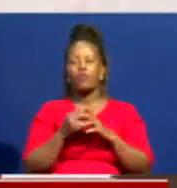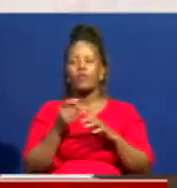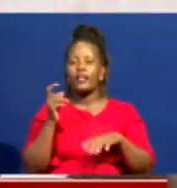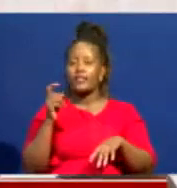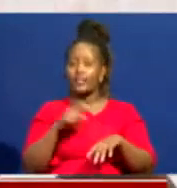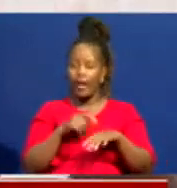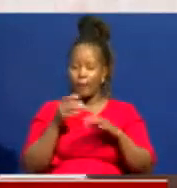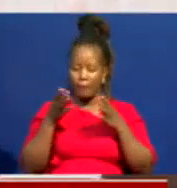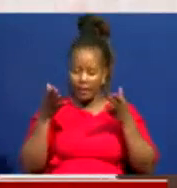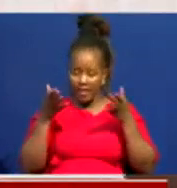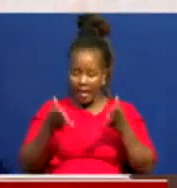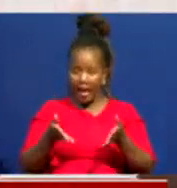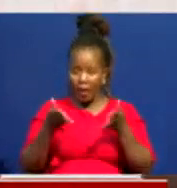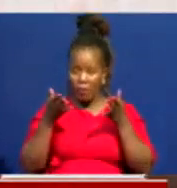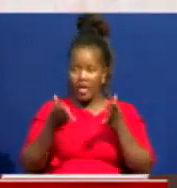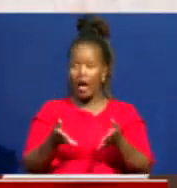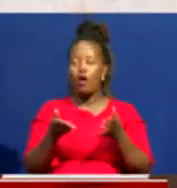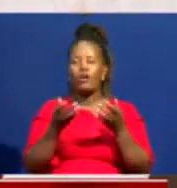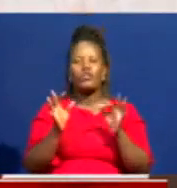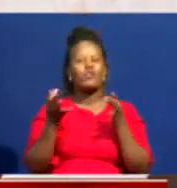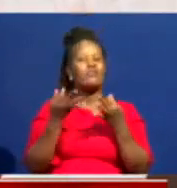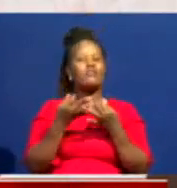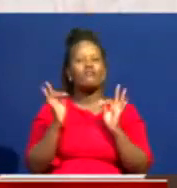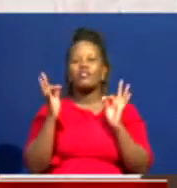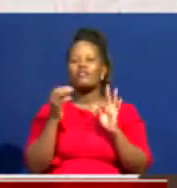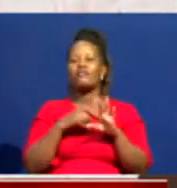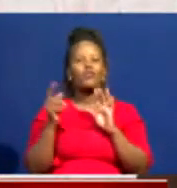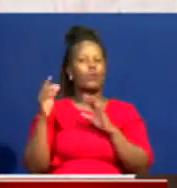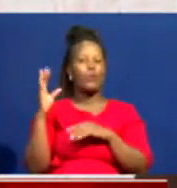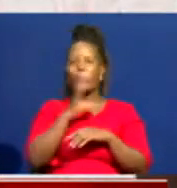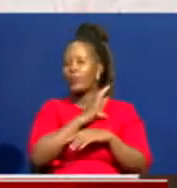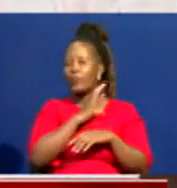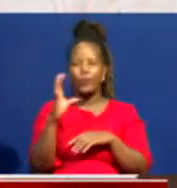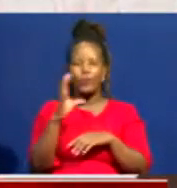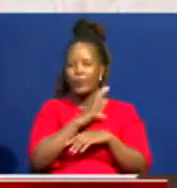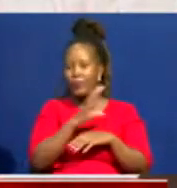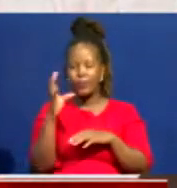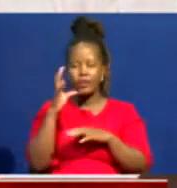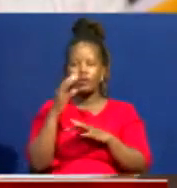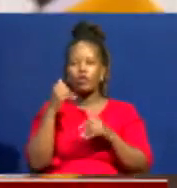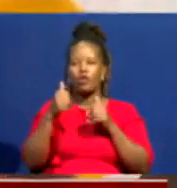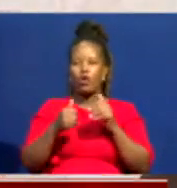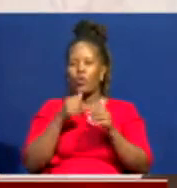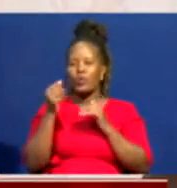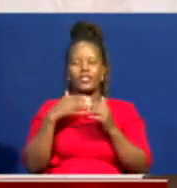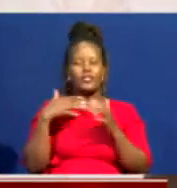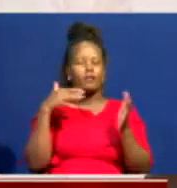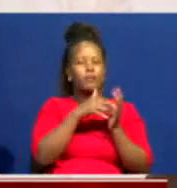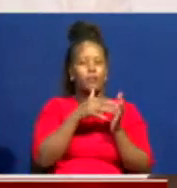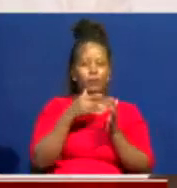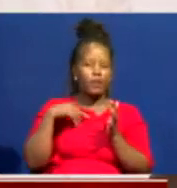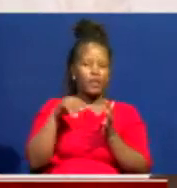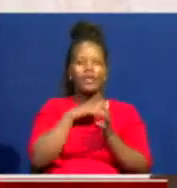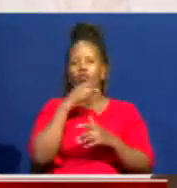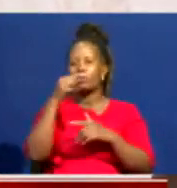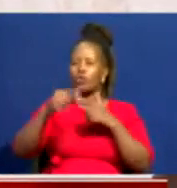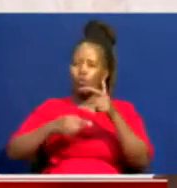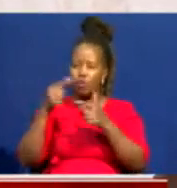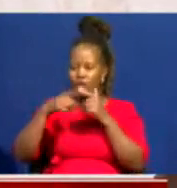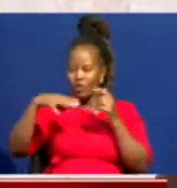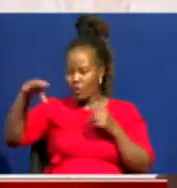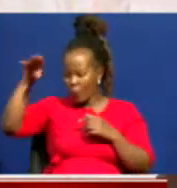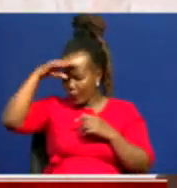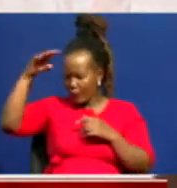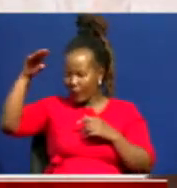break free from the chains that bind us, that allure us to addiction, and we must